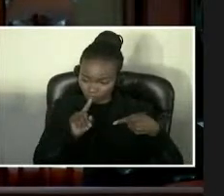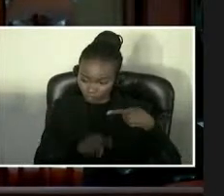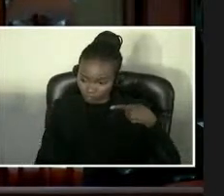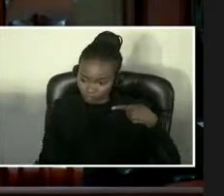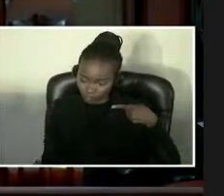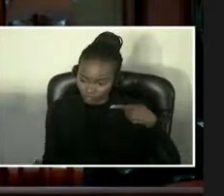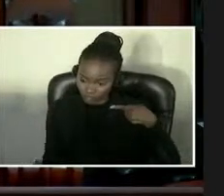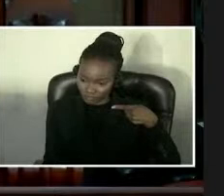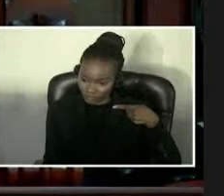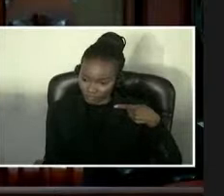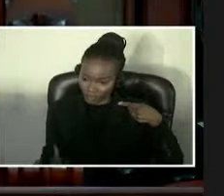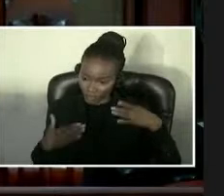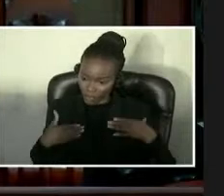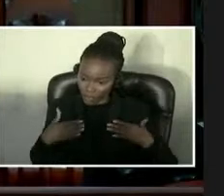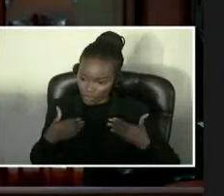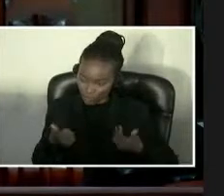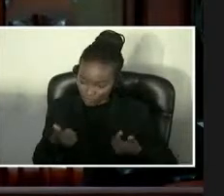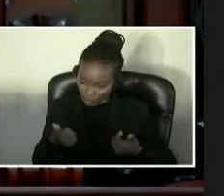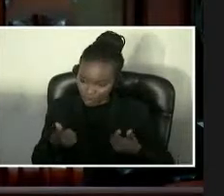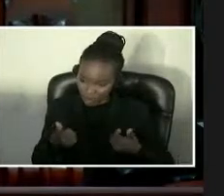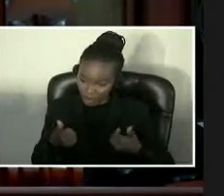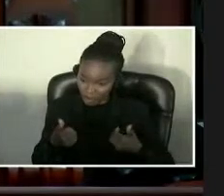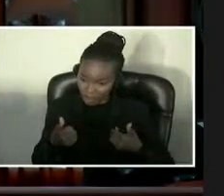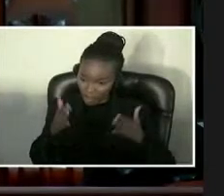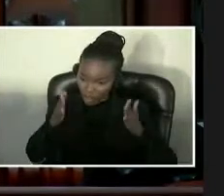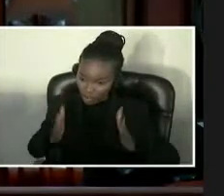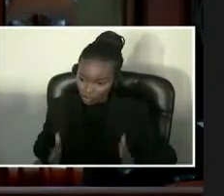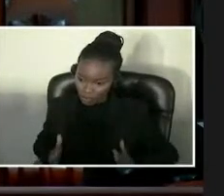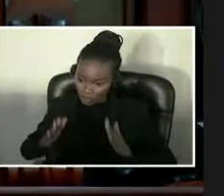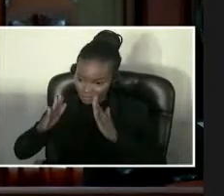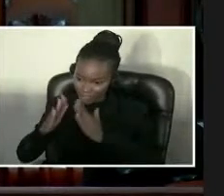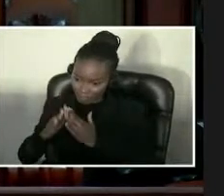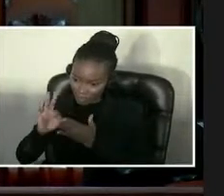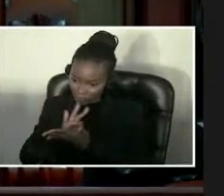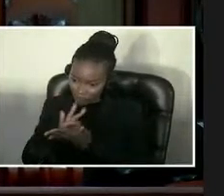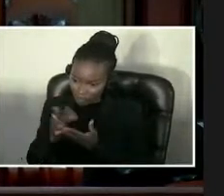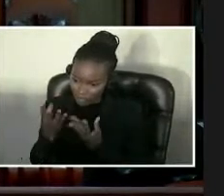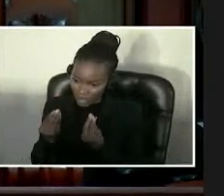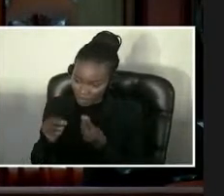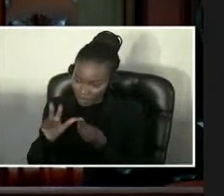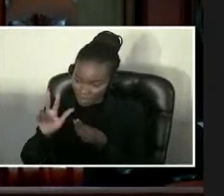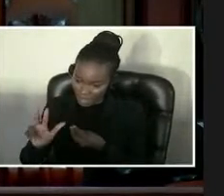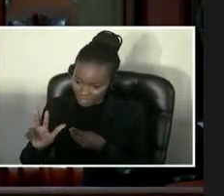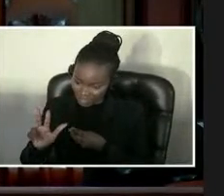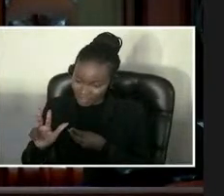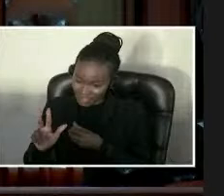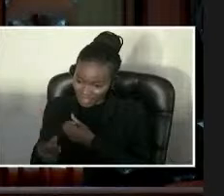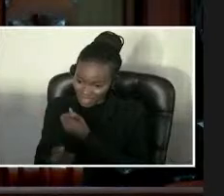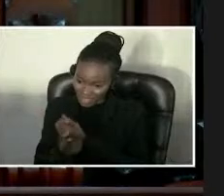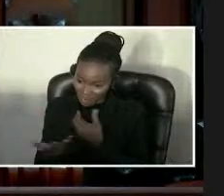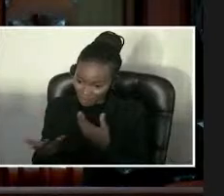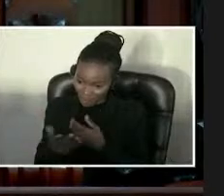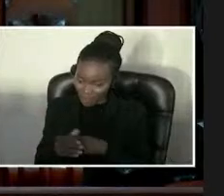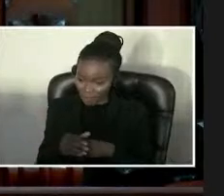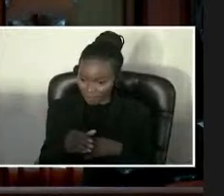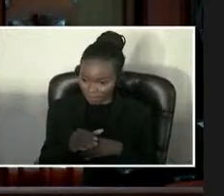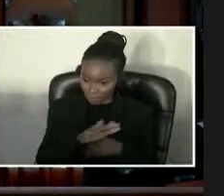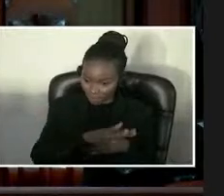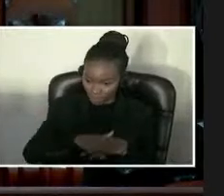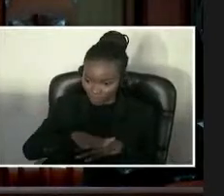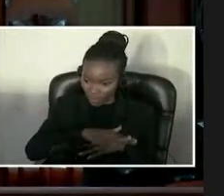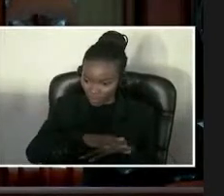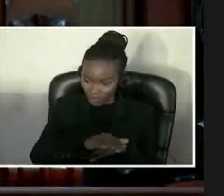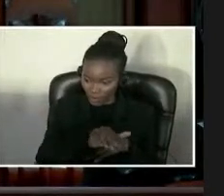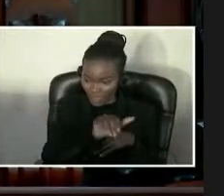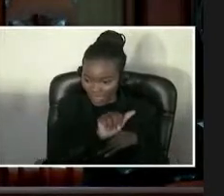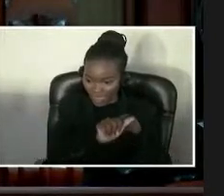it will be the human settlement vote number eight which will take place in venue a which is this